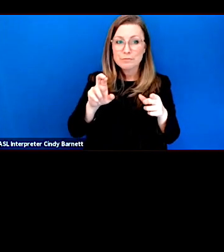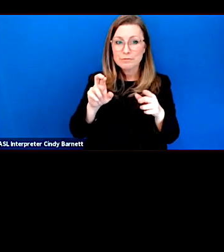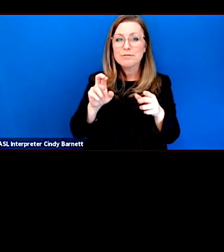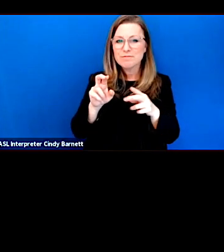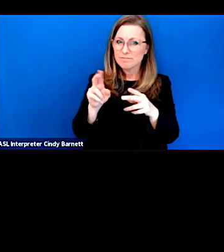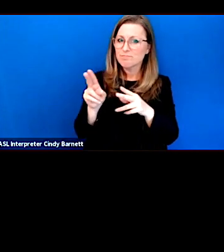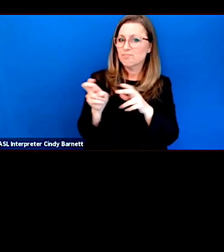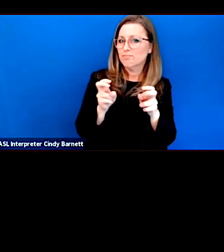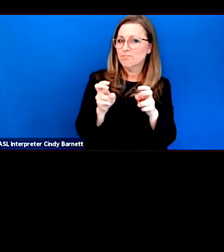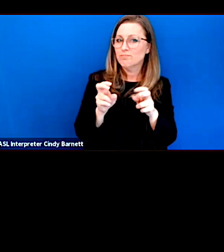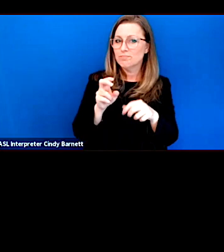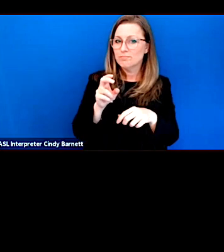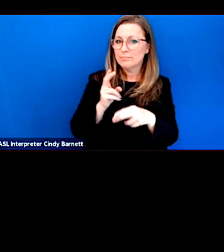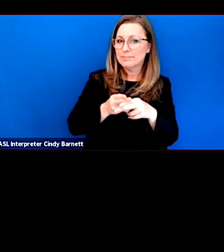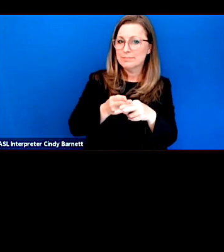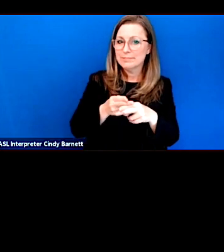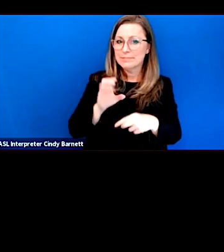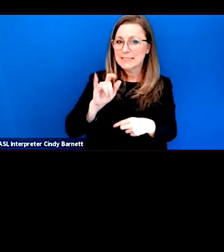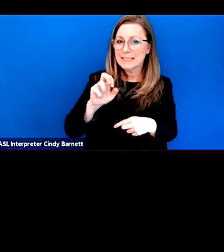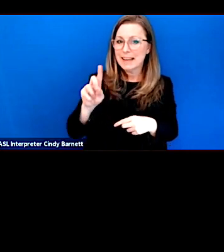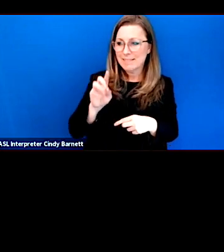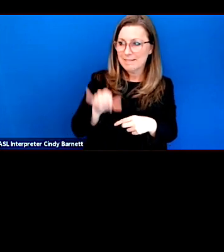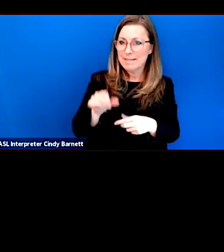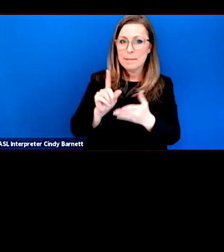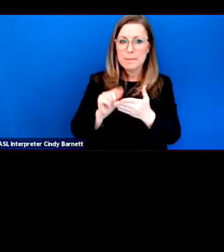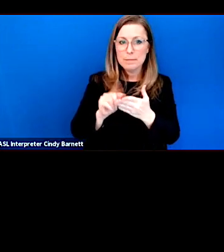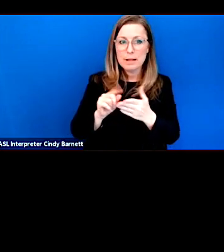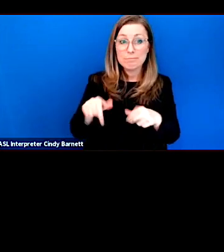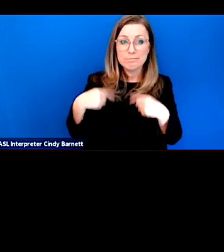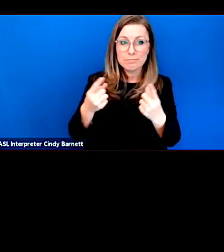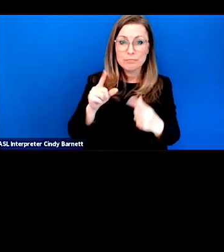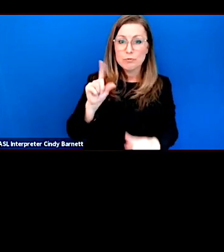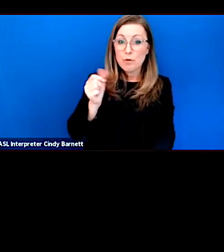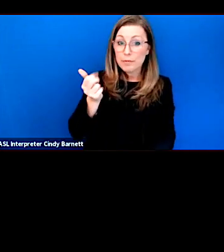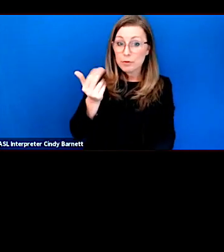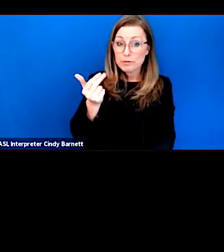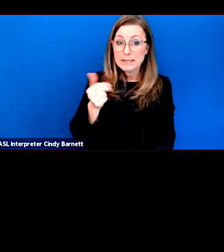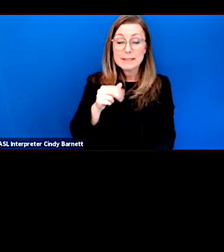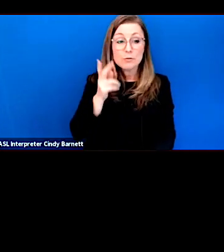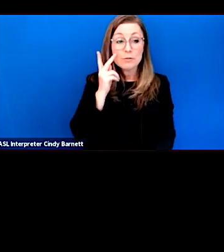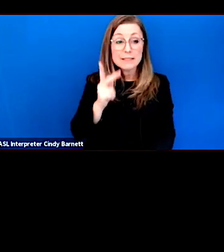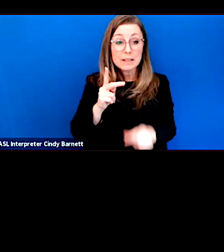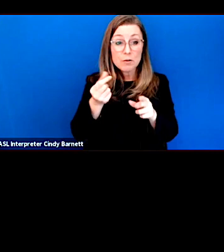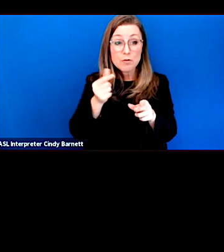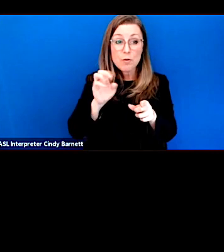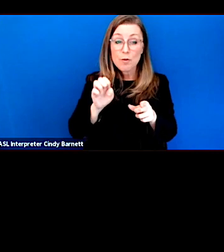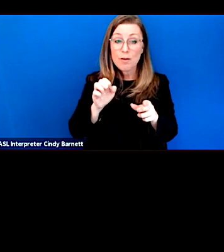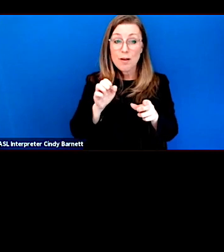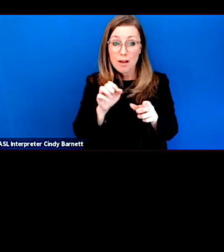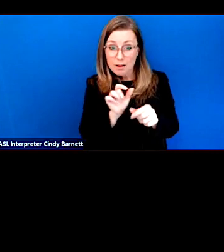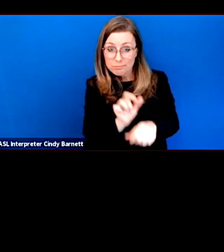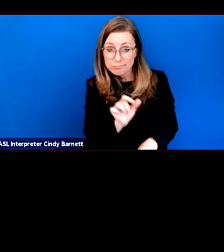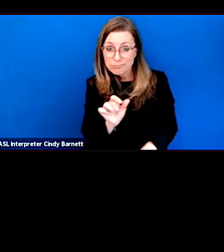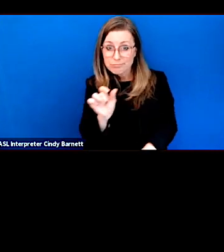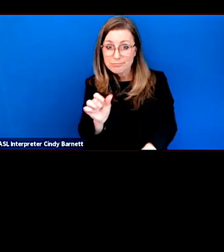scroll all the way down at the bottom that here Google has populated 3 pages of results. And as I said before, if Google